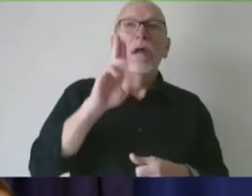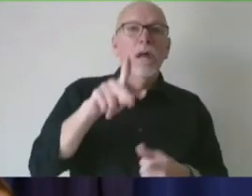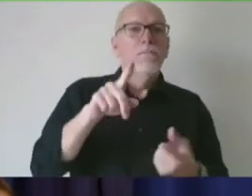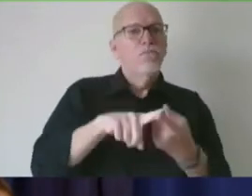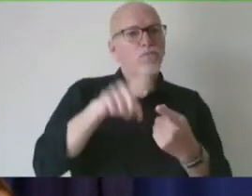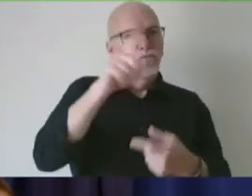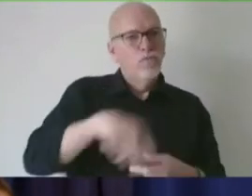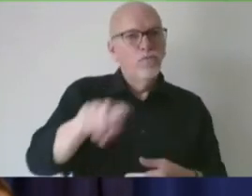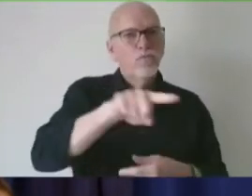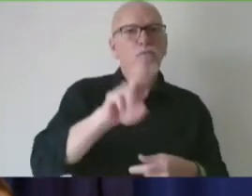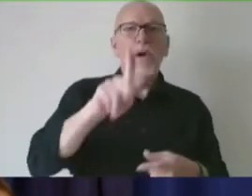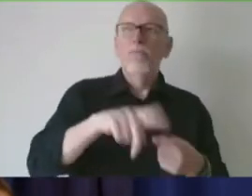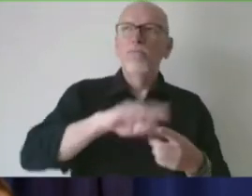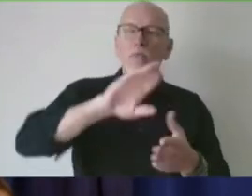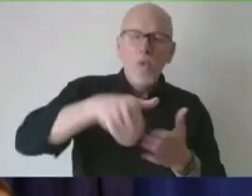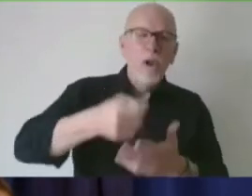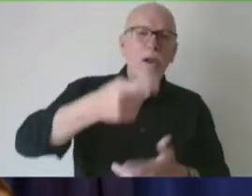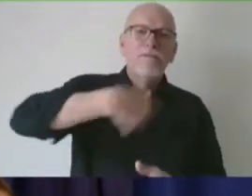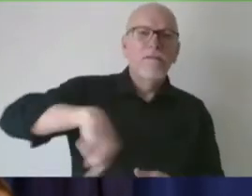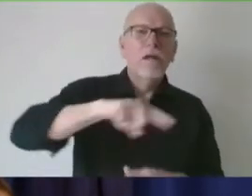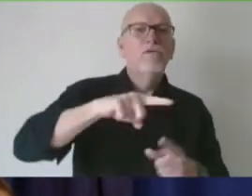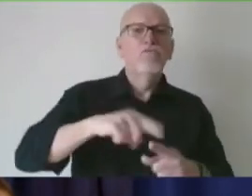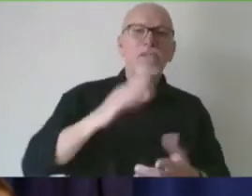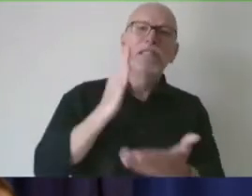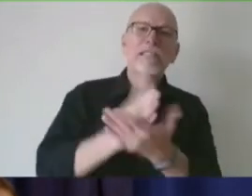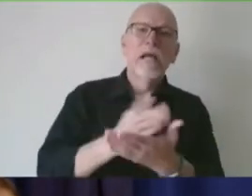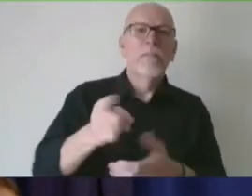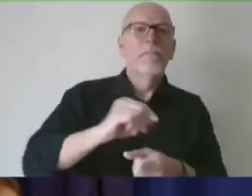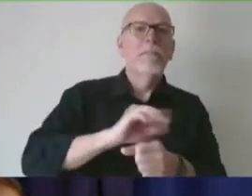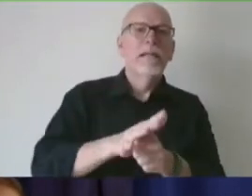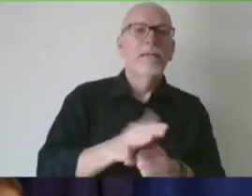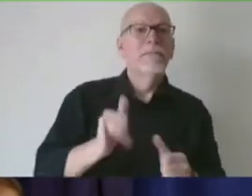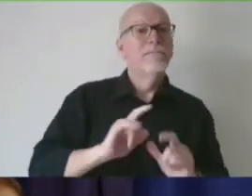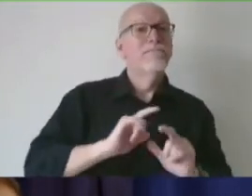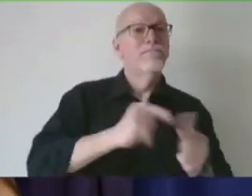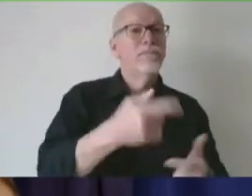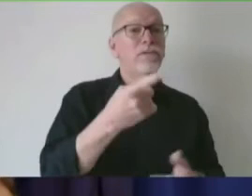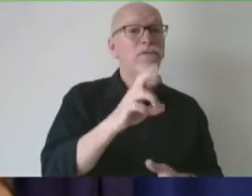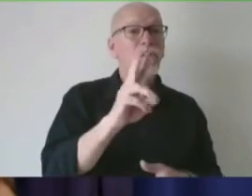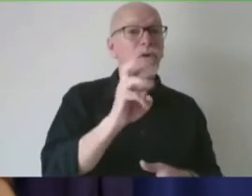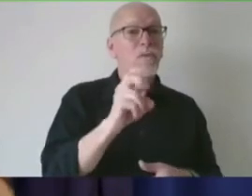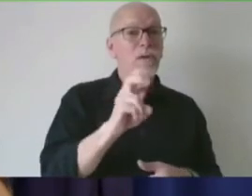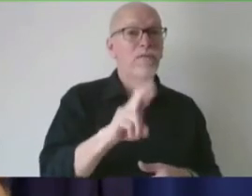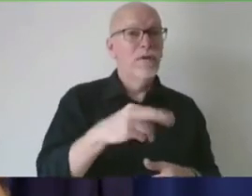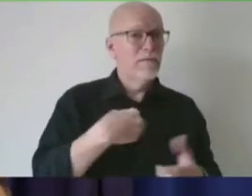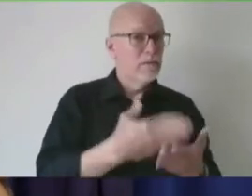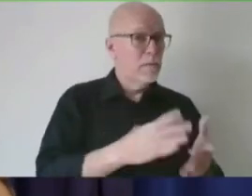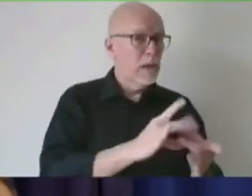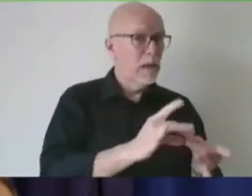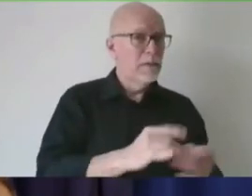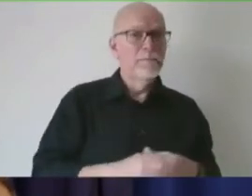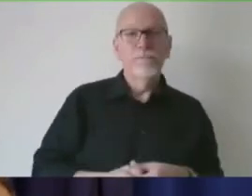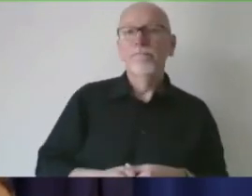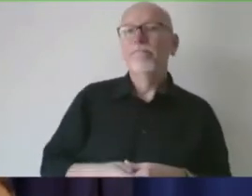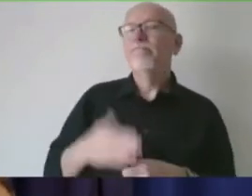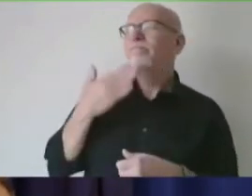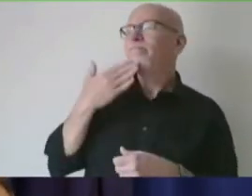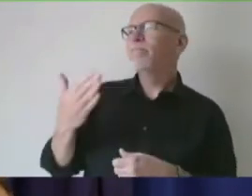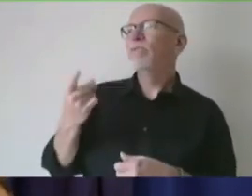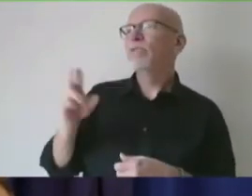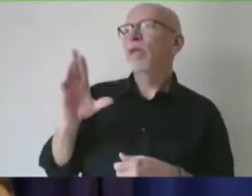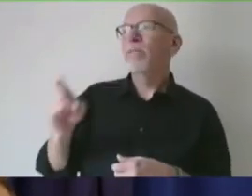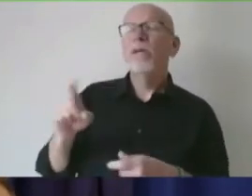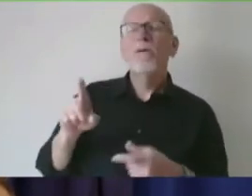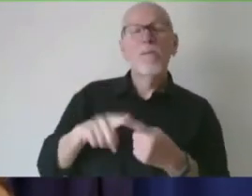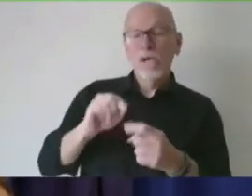and all of us to stop this pandemic. Now Dr. Weaver has some additional comments. Thank you, Dr. Box. When the